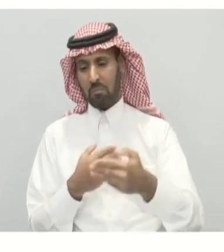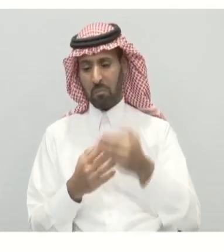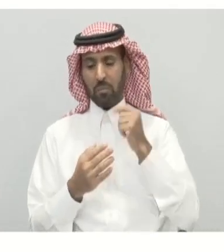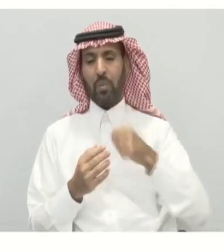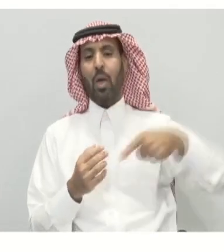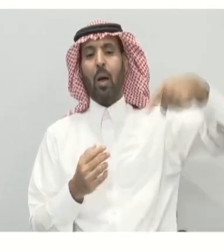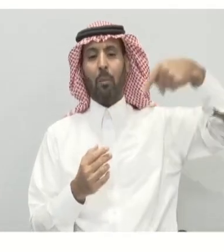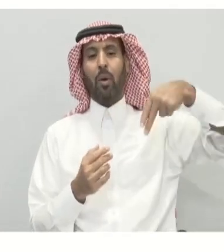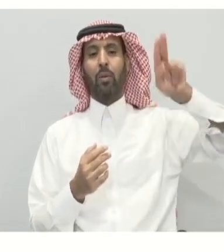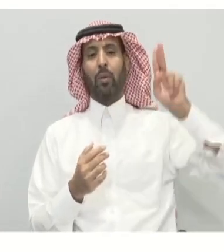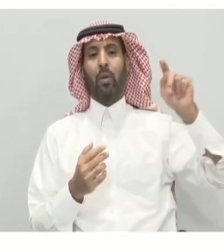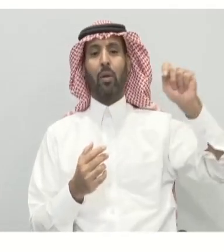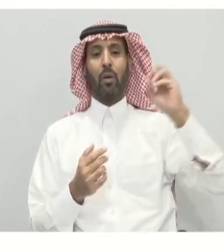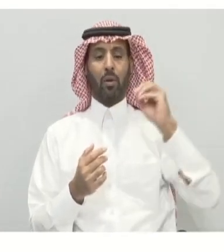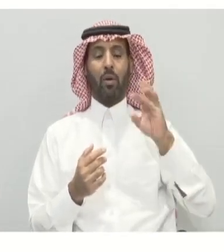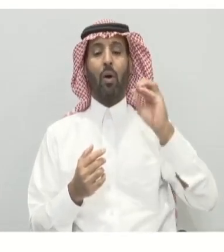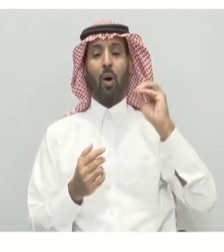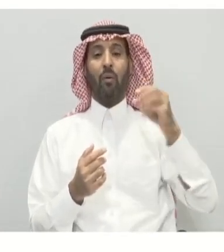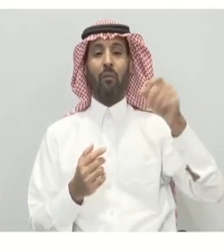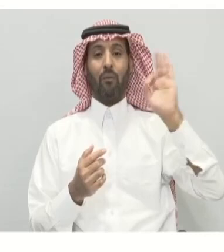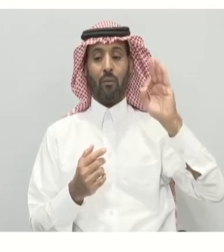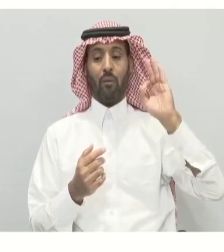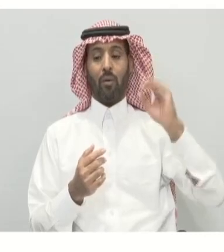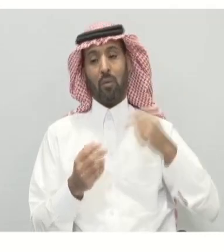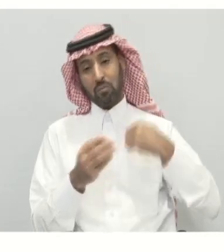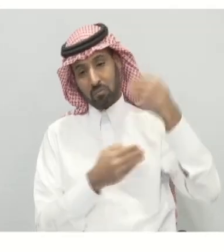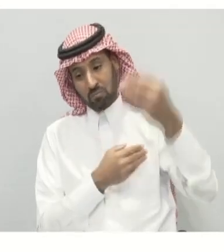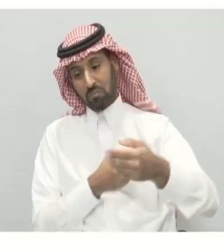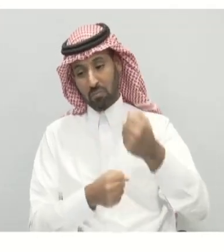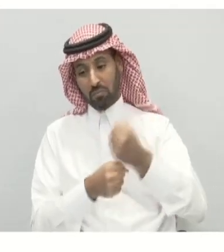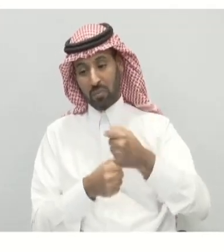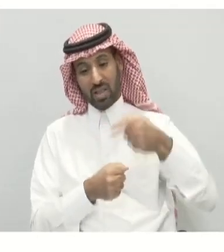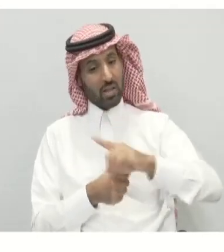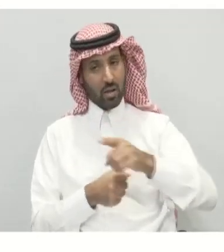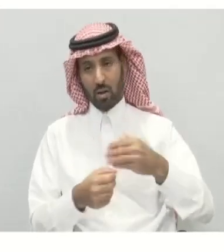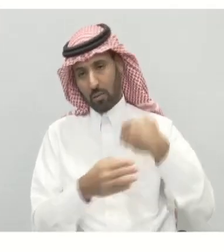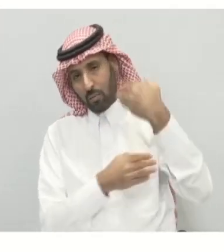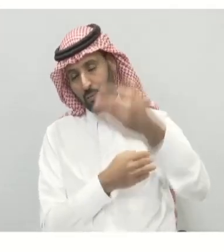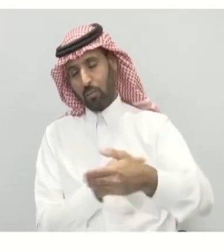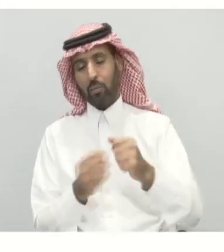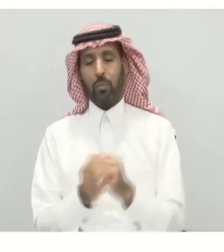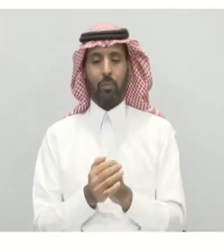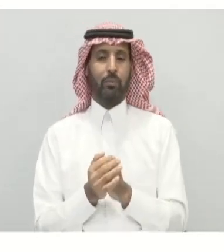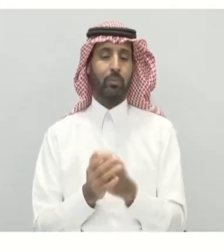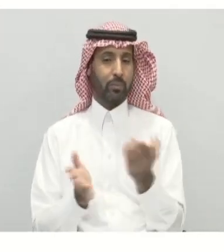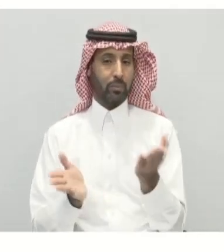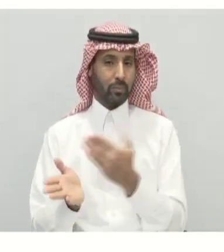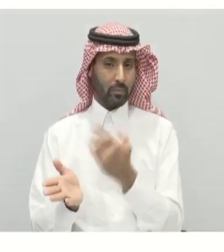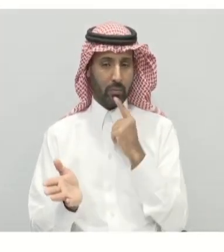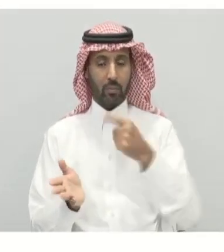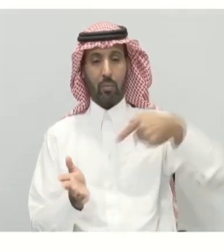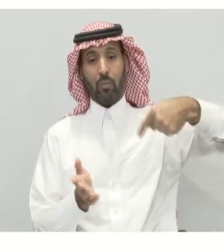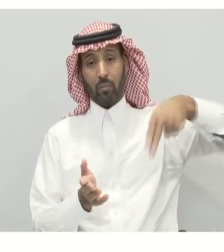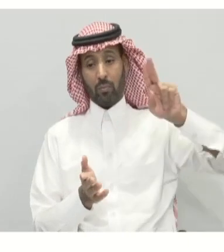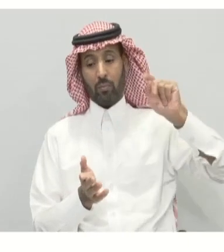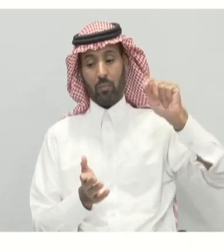the meeting, put off the class, I will do it later. Also, we're having put up